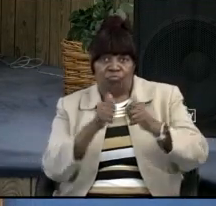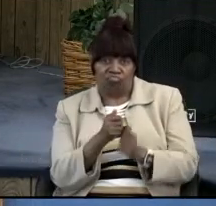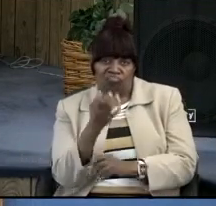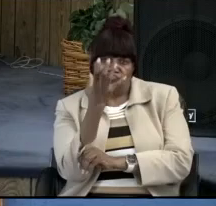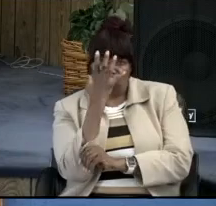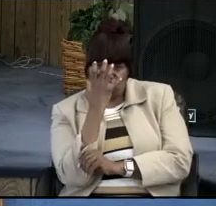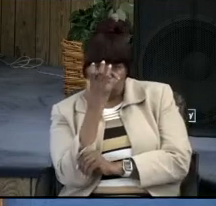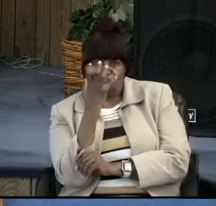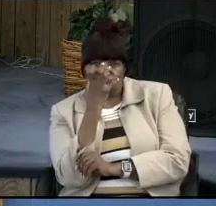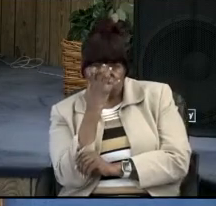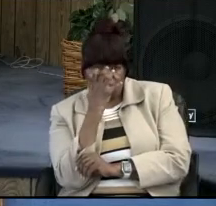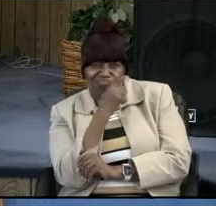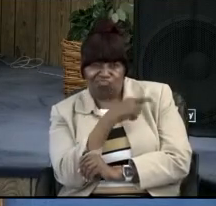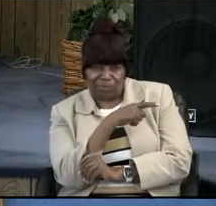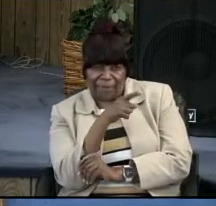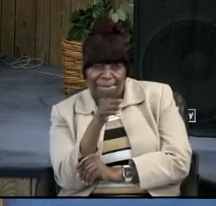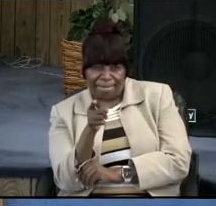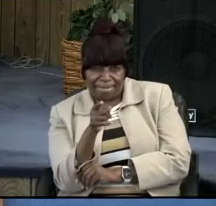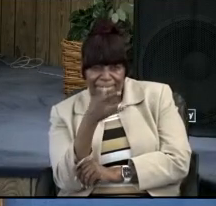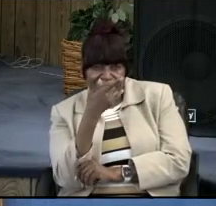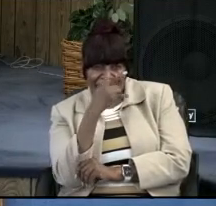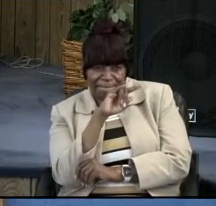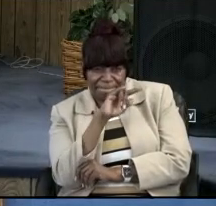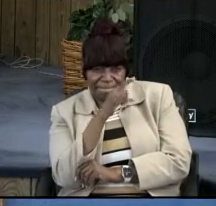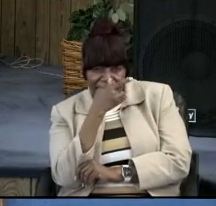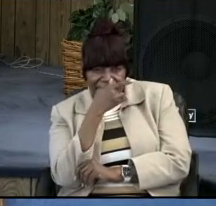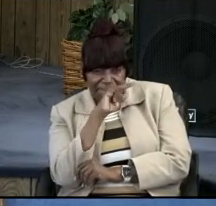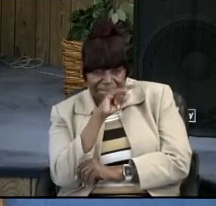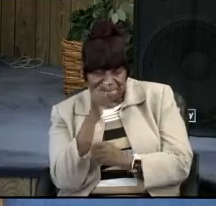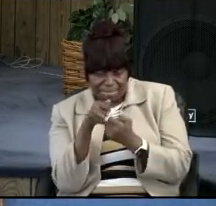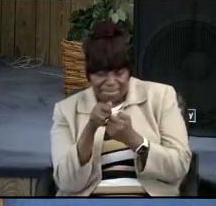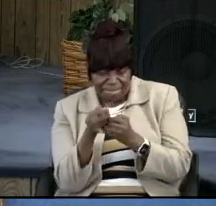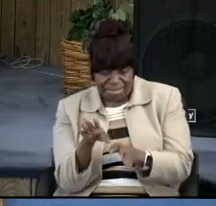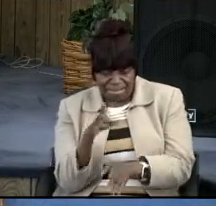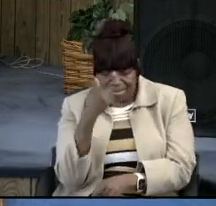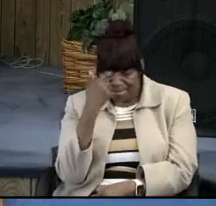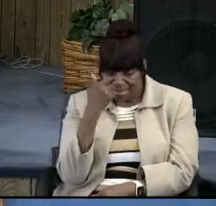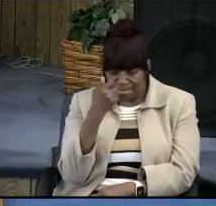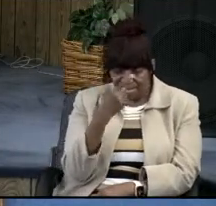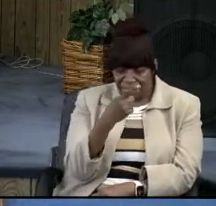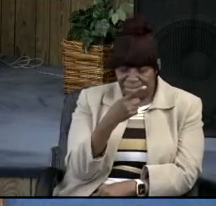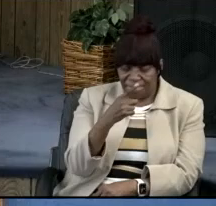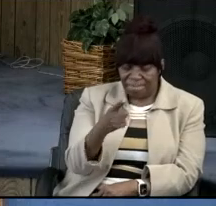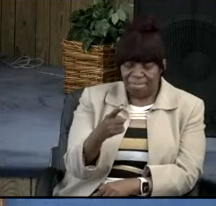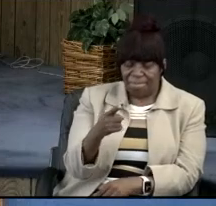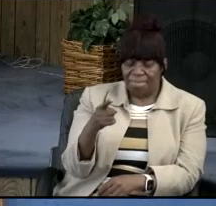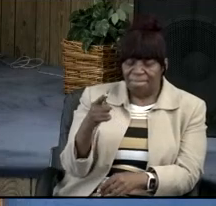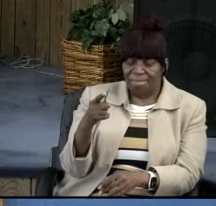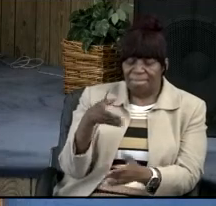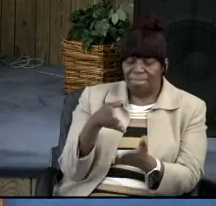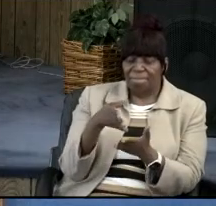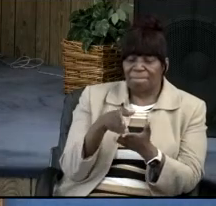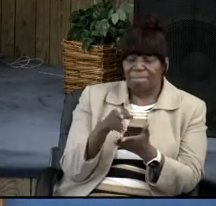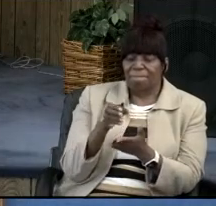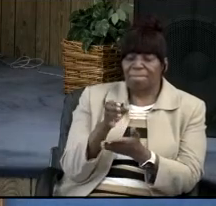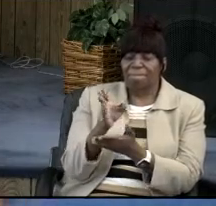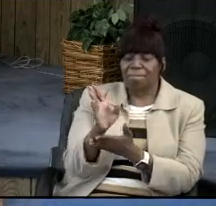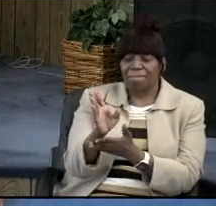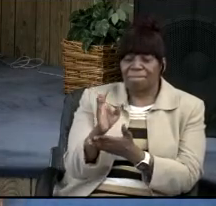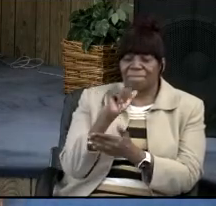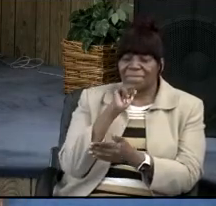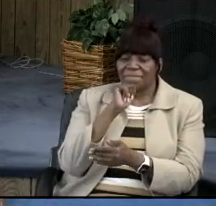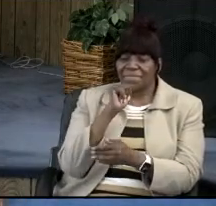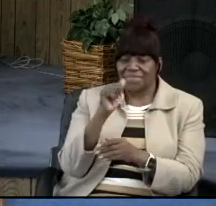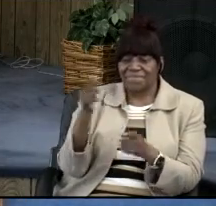grumpy self, kids are being lost all around you because you're giving them permission not to